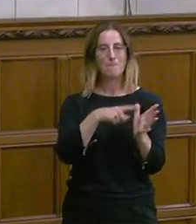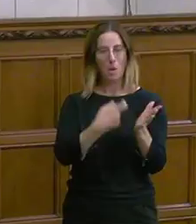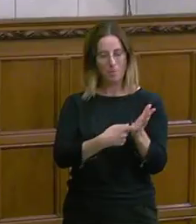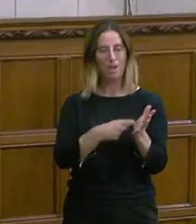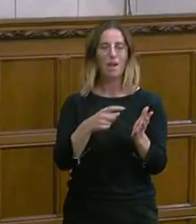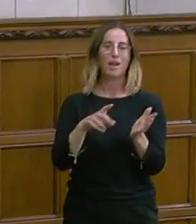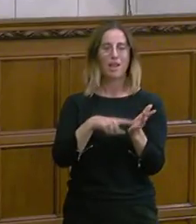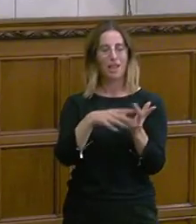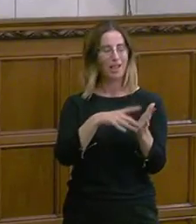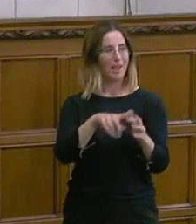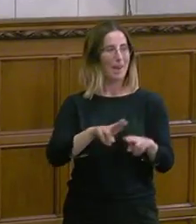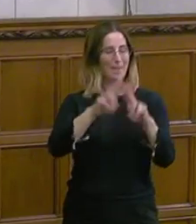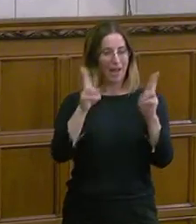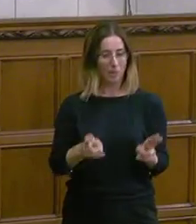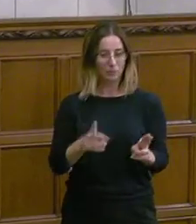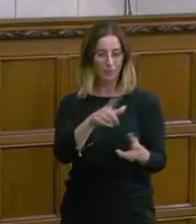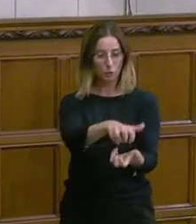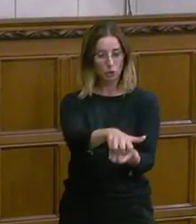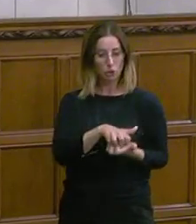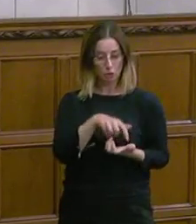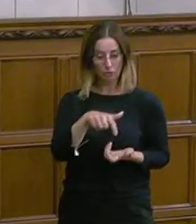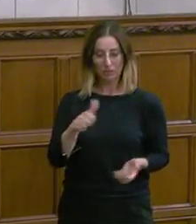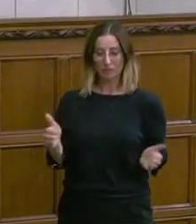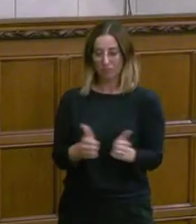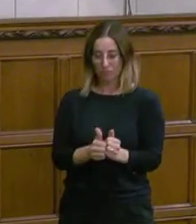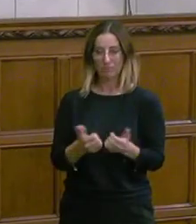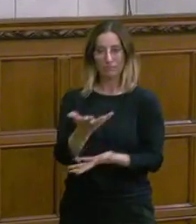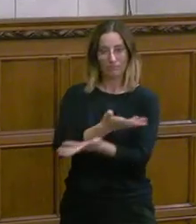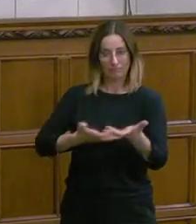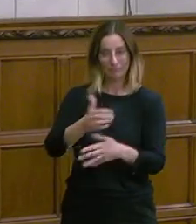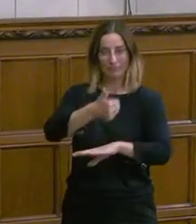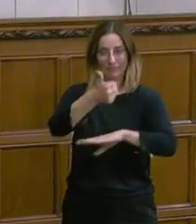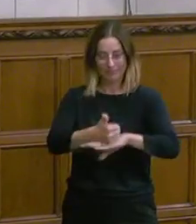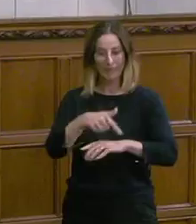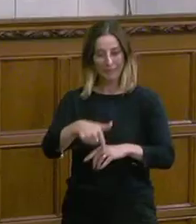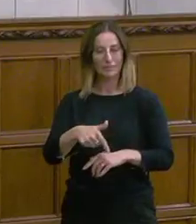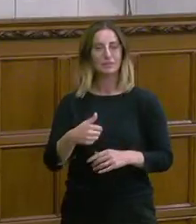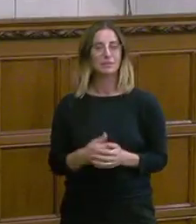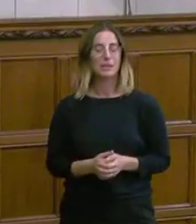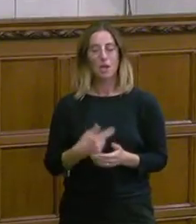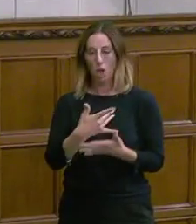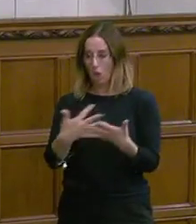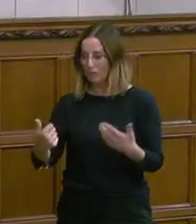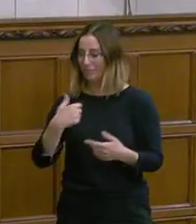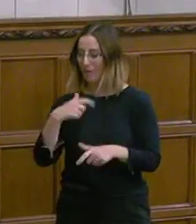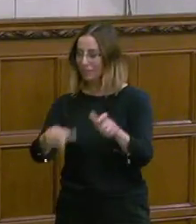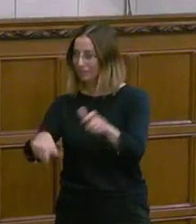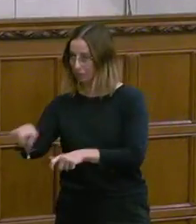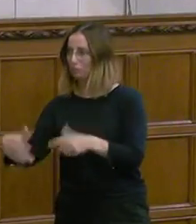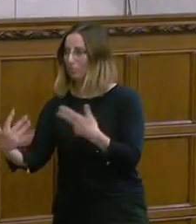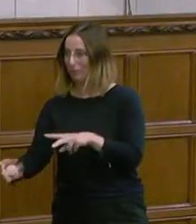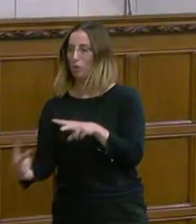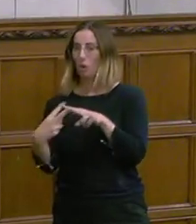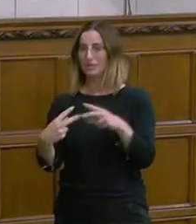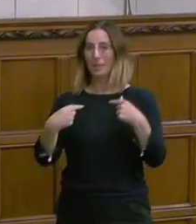because it gives me an opportunity to put the case on behalf of so many of my constituents who have been in touch about this issue in Bristol North West. They and I are grateful